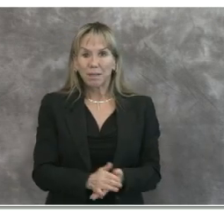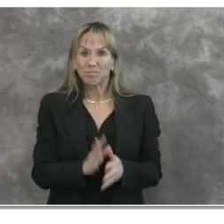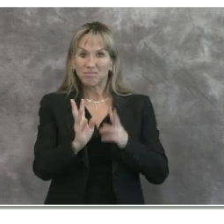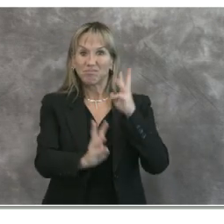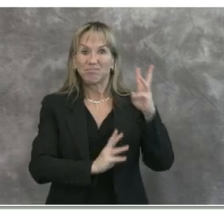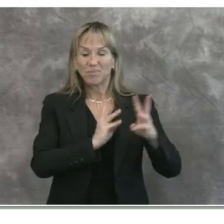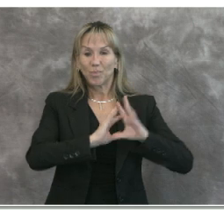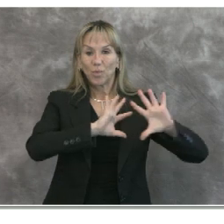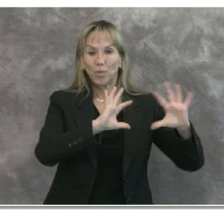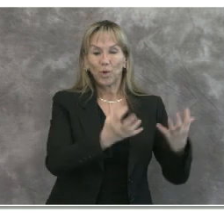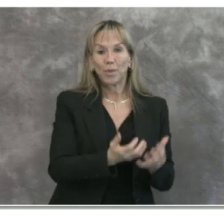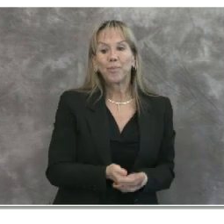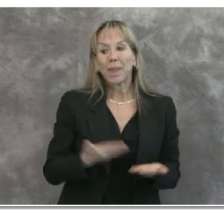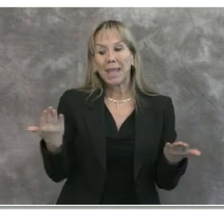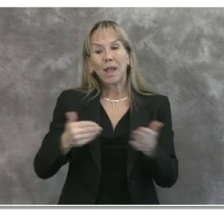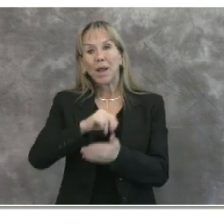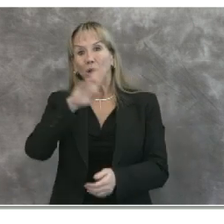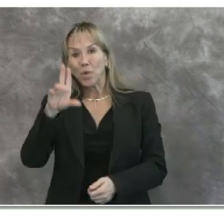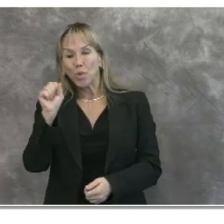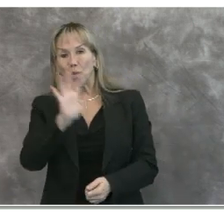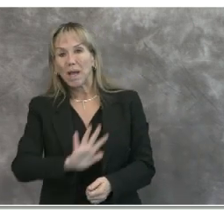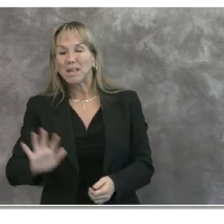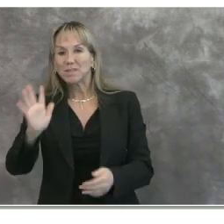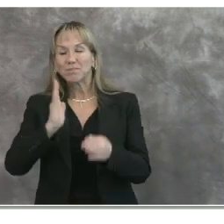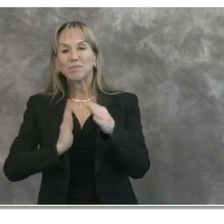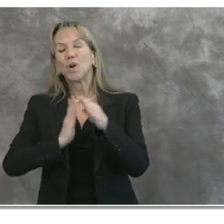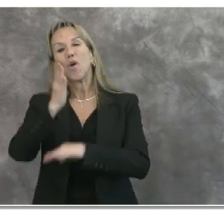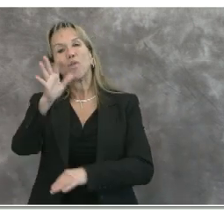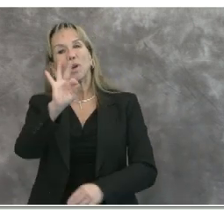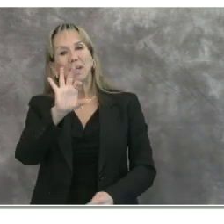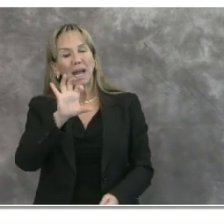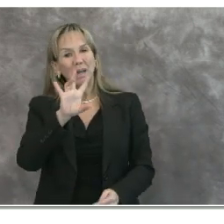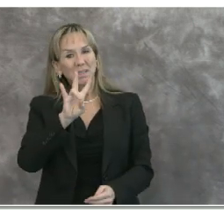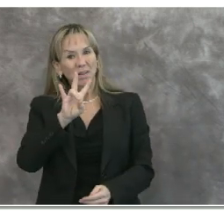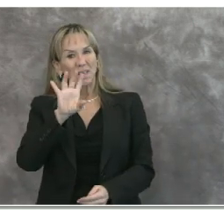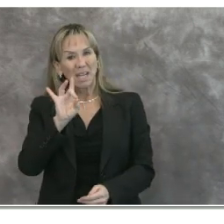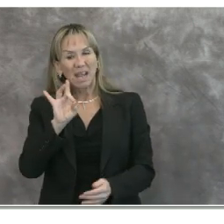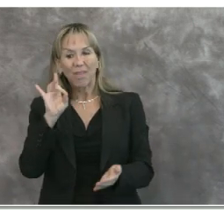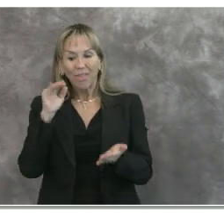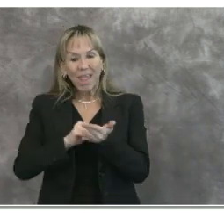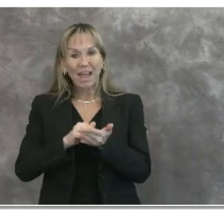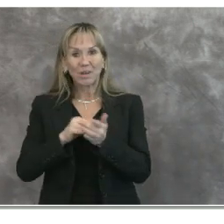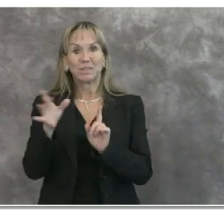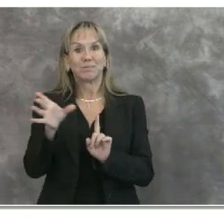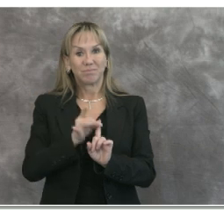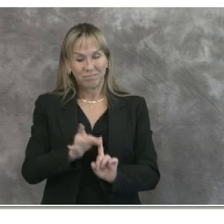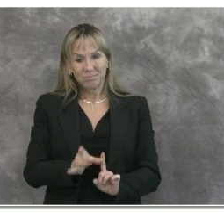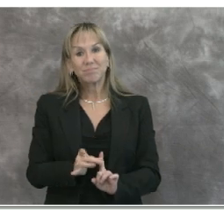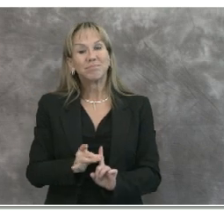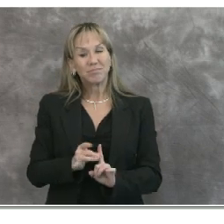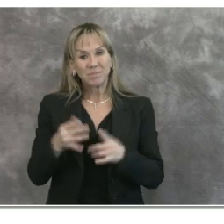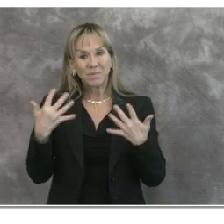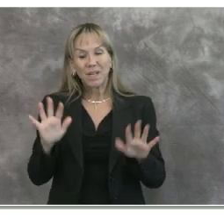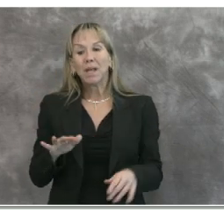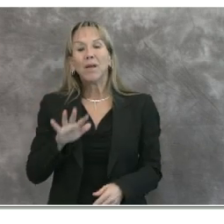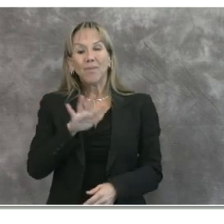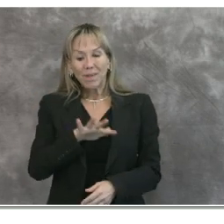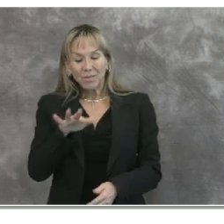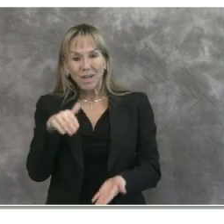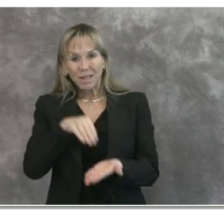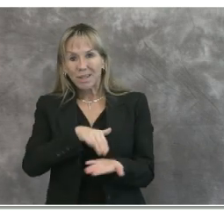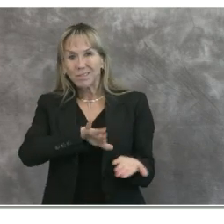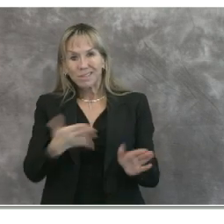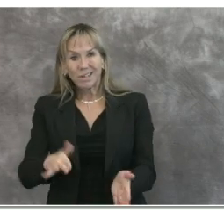Nationwide, over 978 positive cases have been reported, including